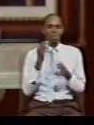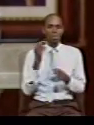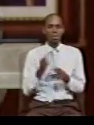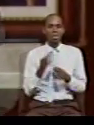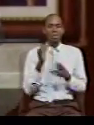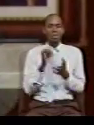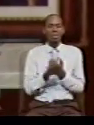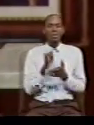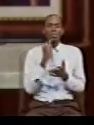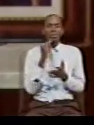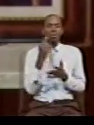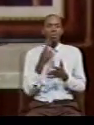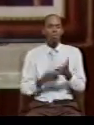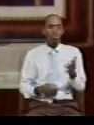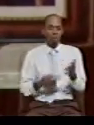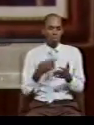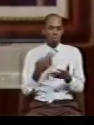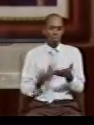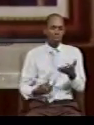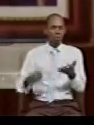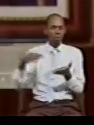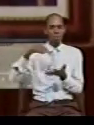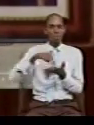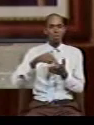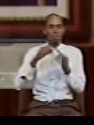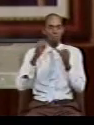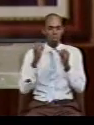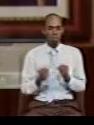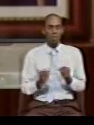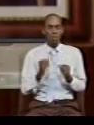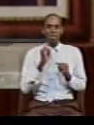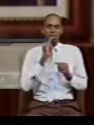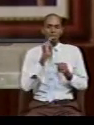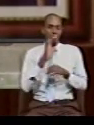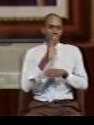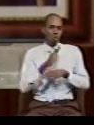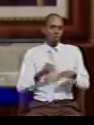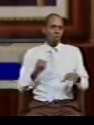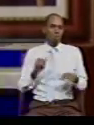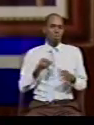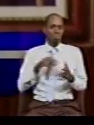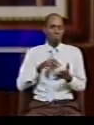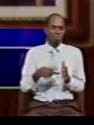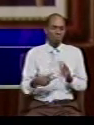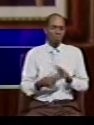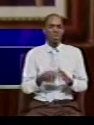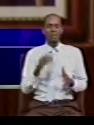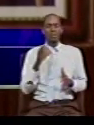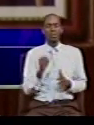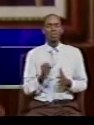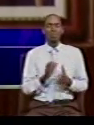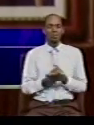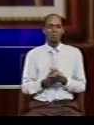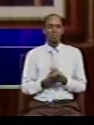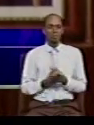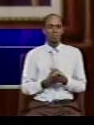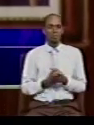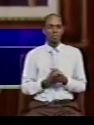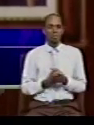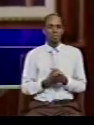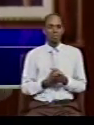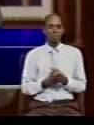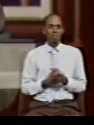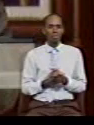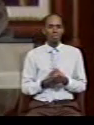resurrection power is all about. That's what the strengthening power is all about.